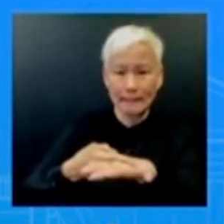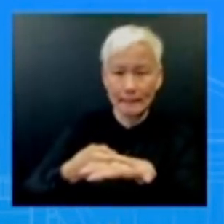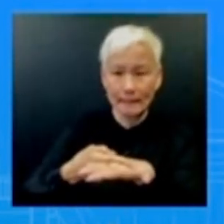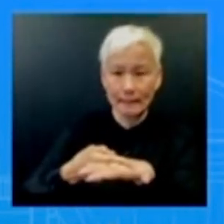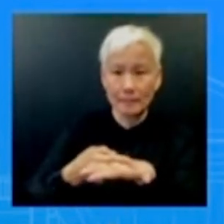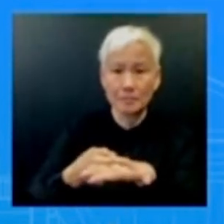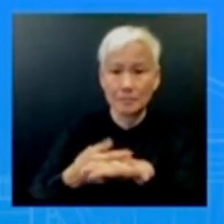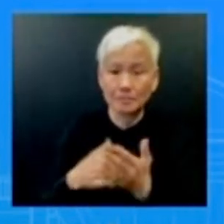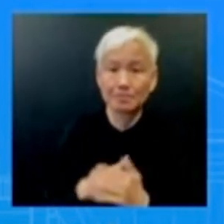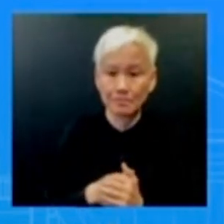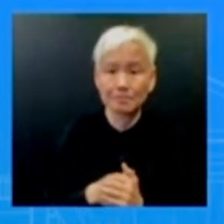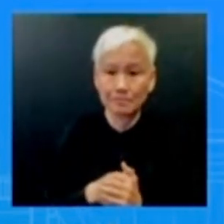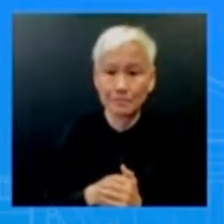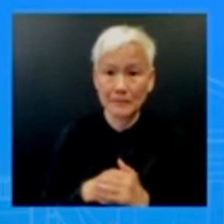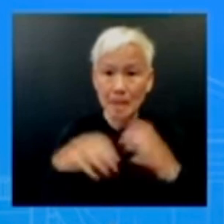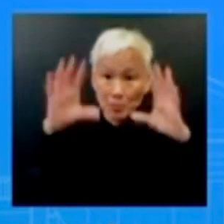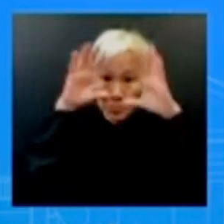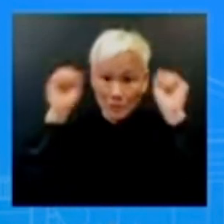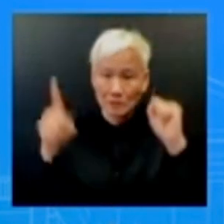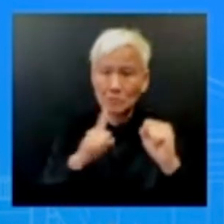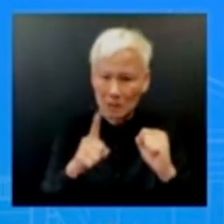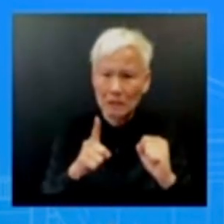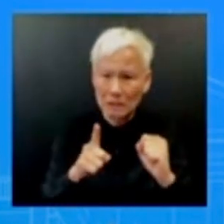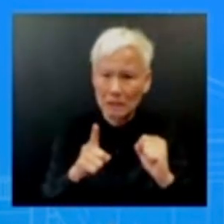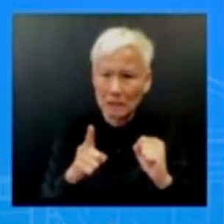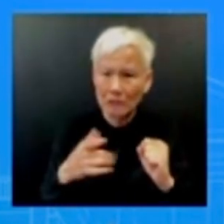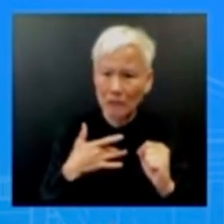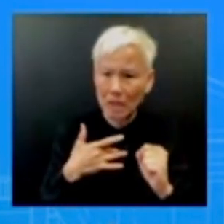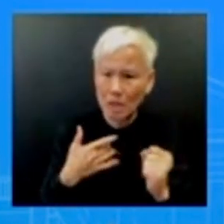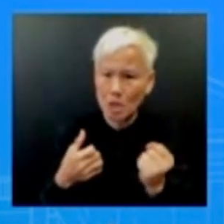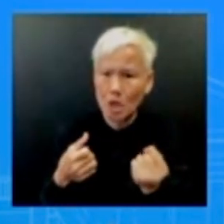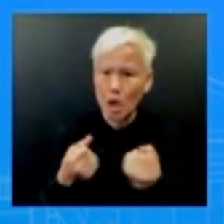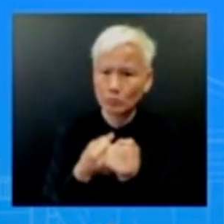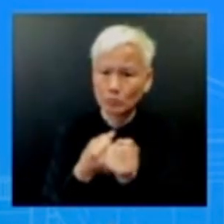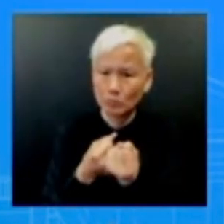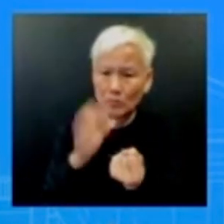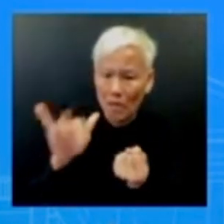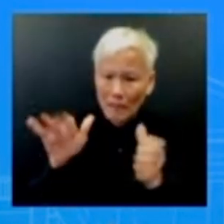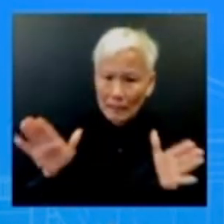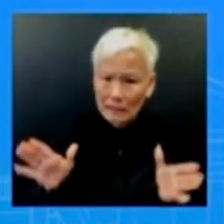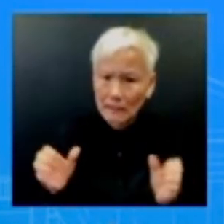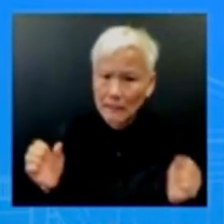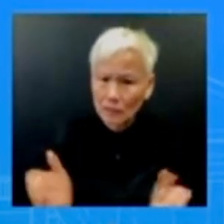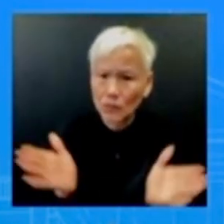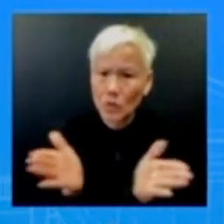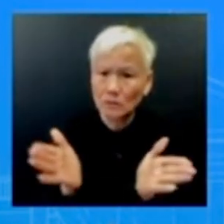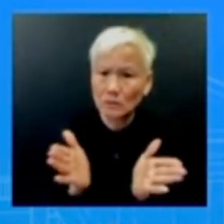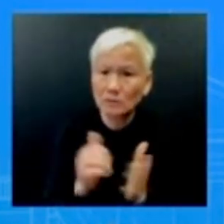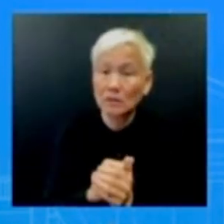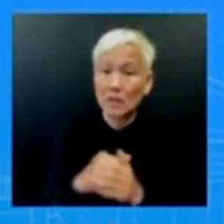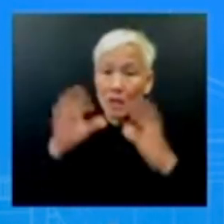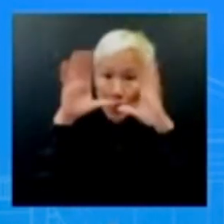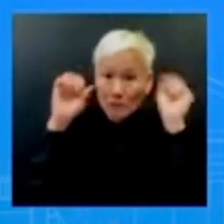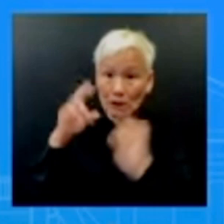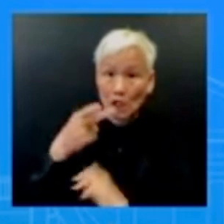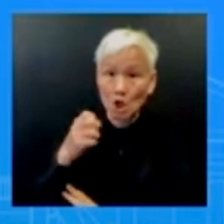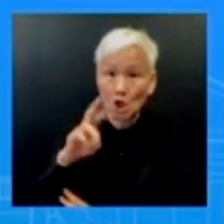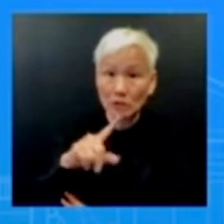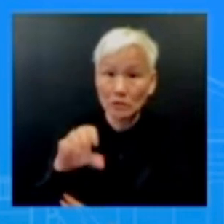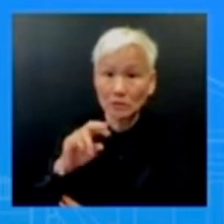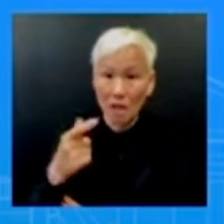was encouraged by the efforts by President Herzog to come up with some alternatives. We're certainly going to